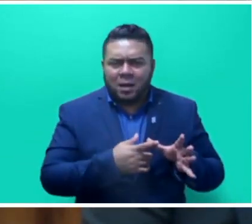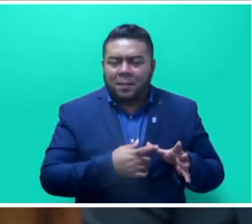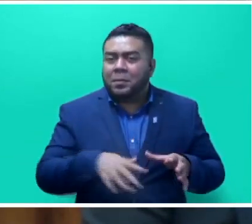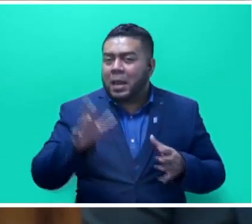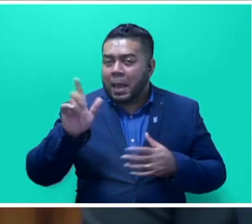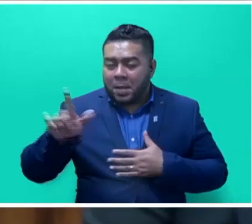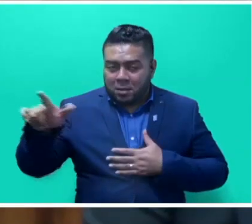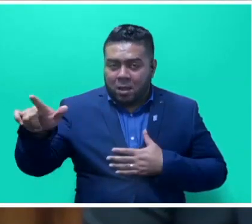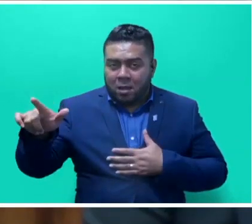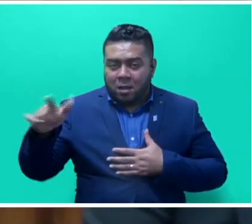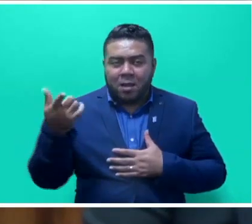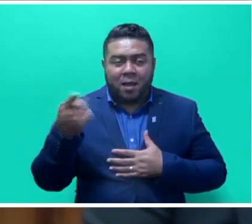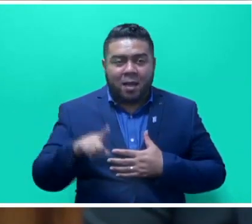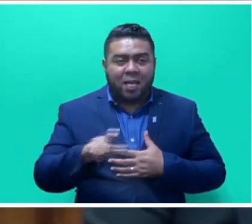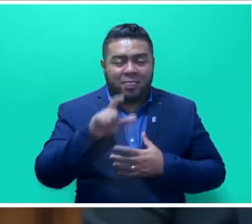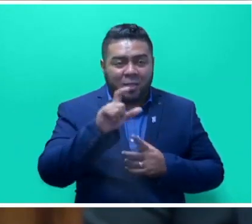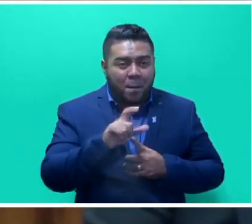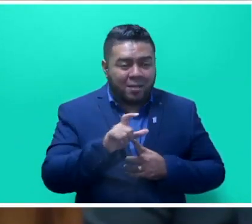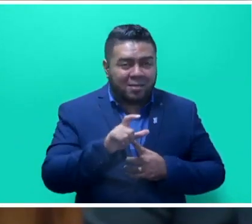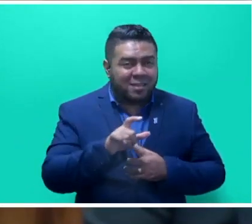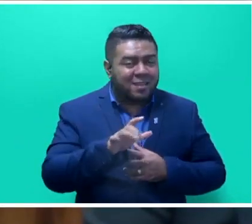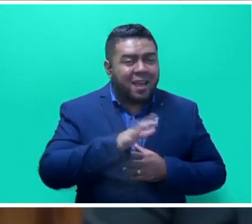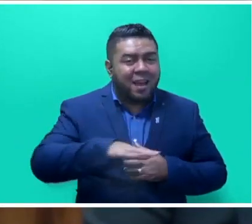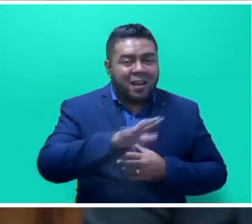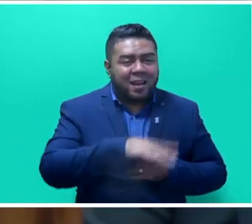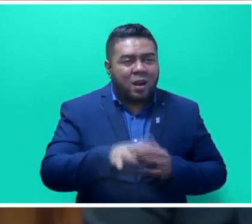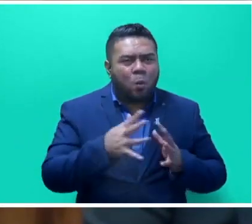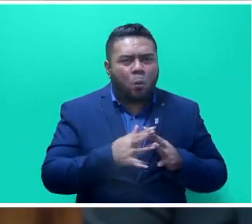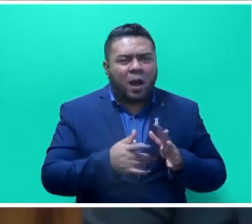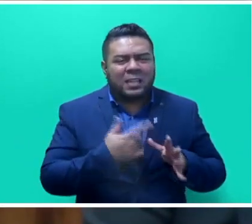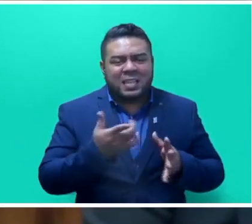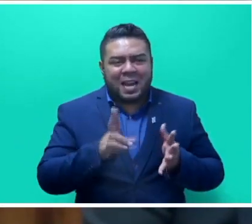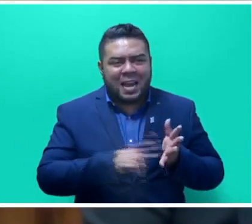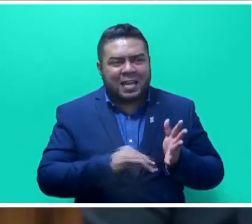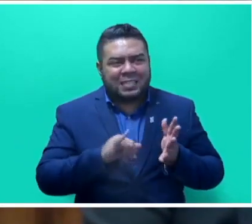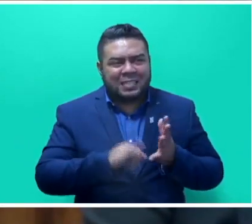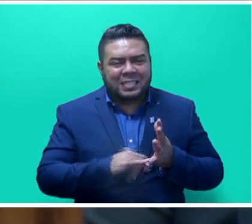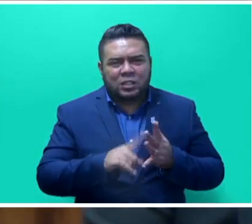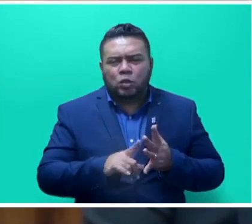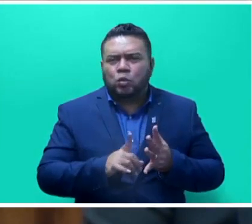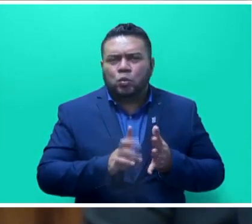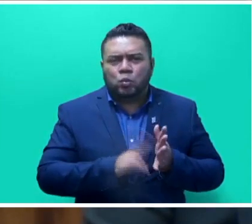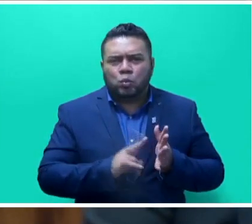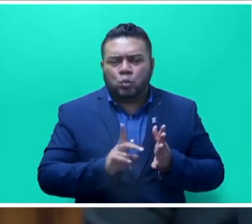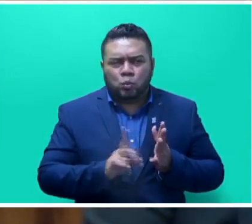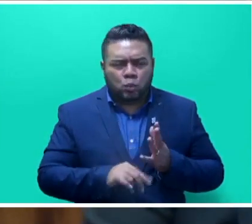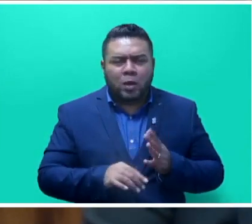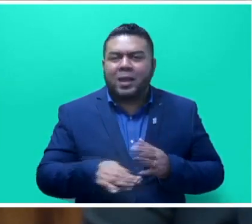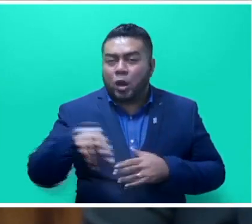Lambasa, Dhambati, and Wakanisila in Nasinu, Sasawira in